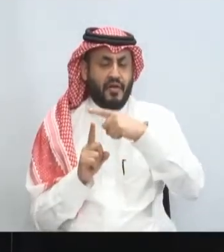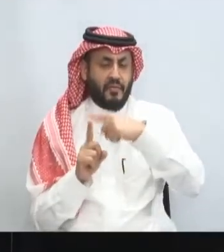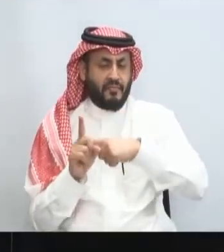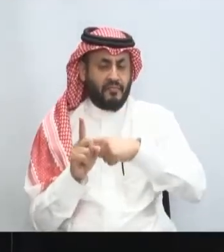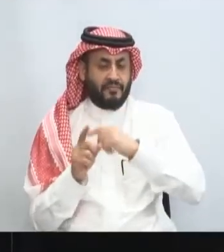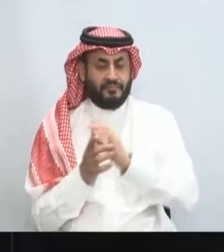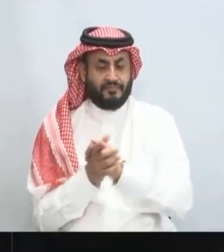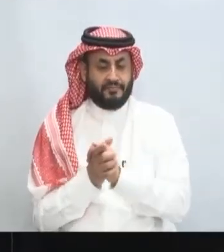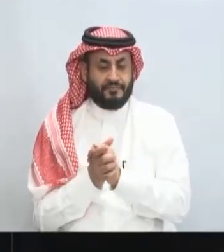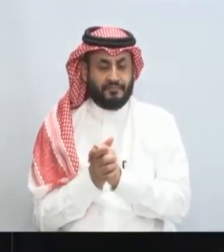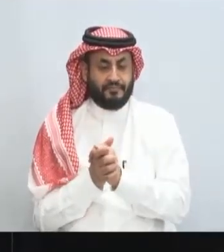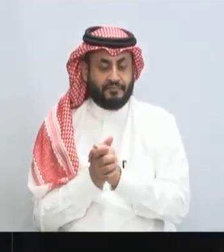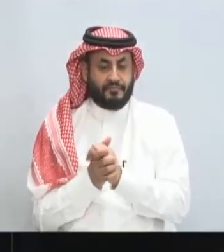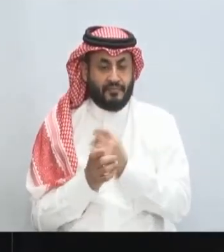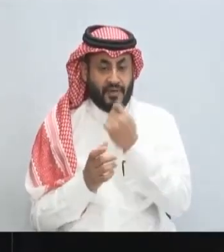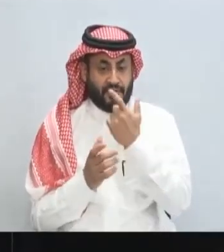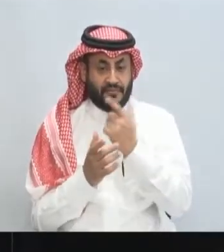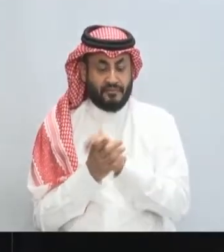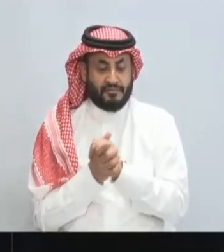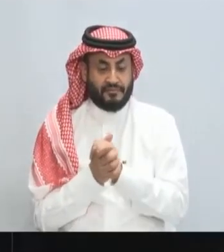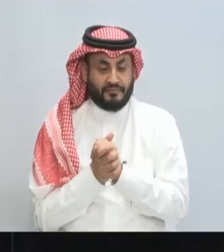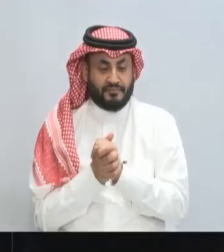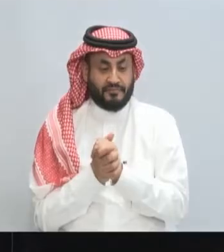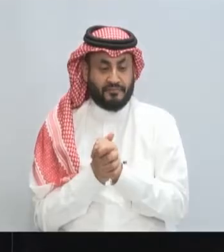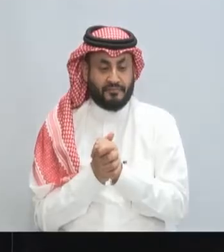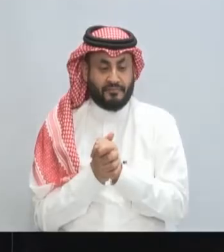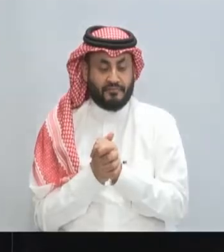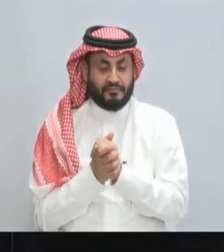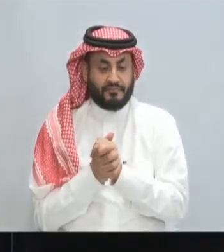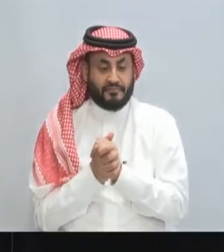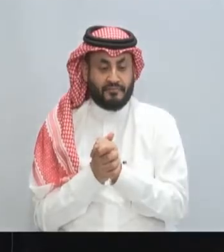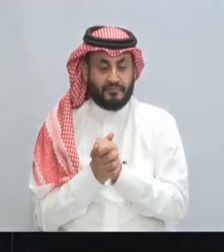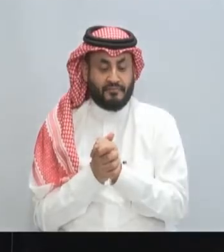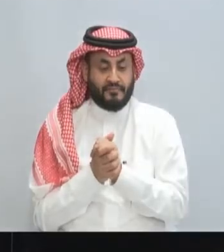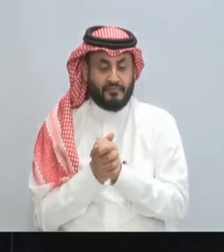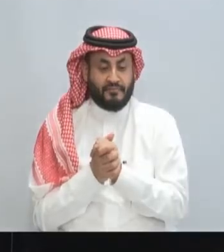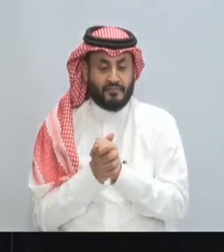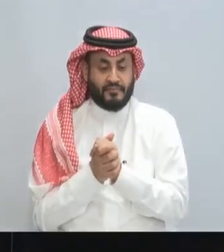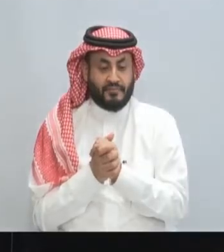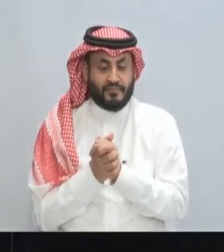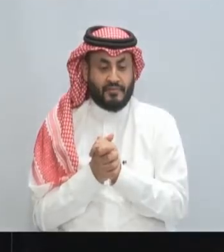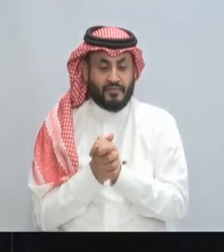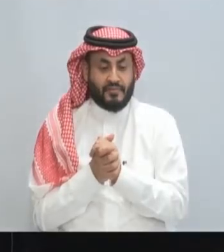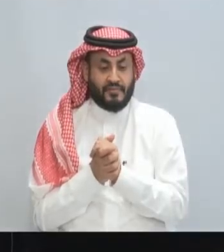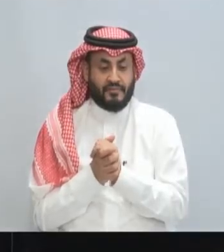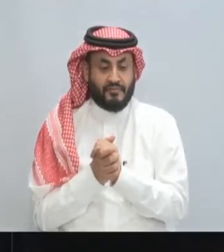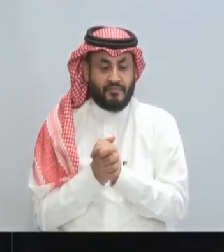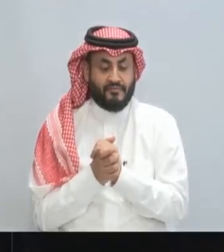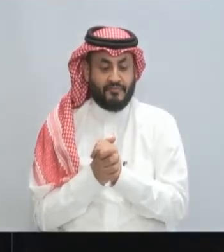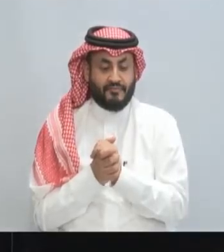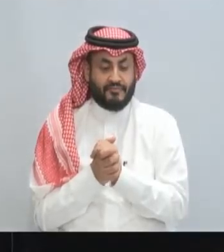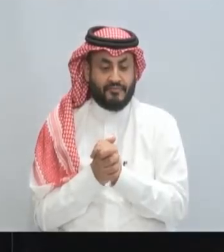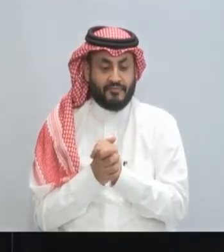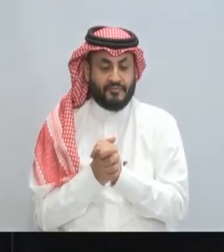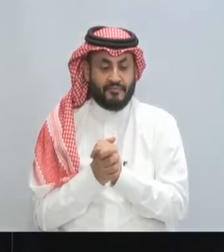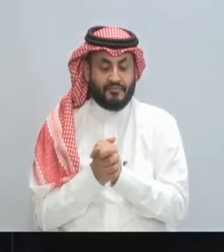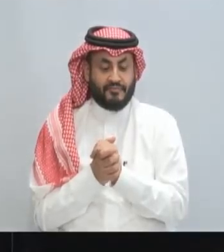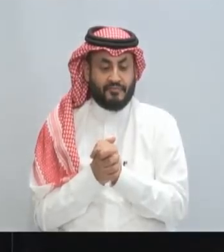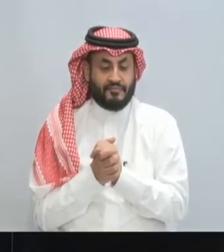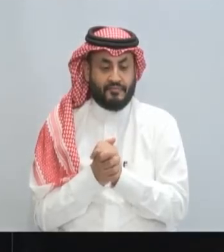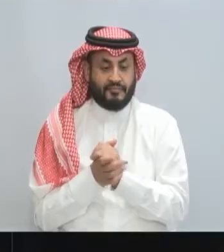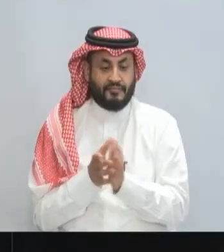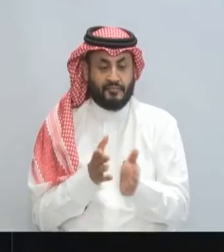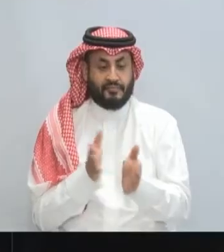is tasty. It means it feels very good to eat, and other tastes.